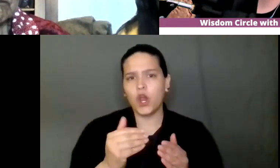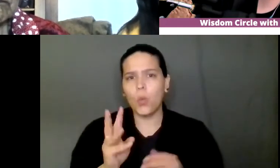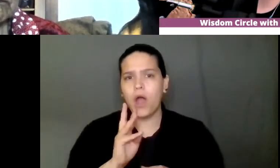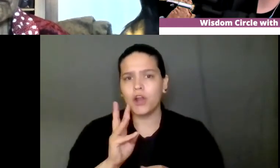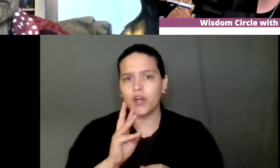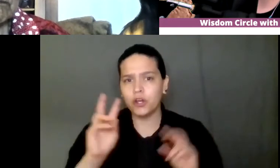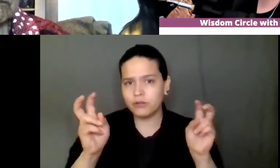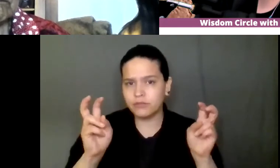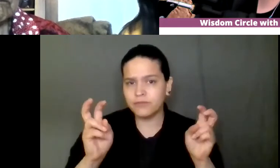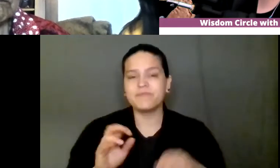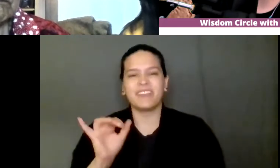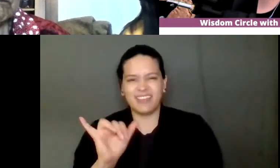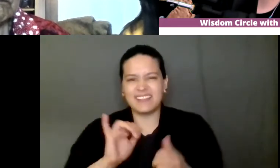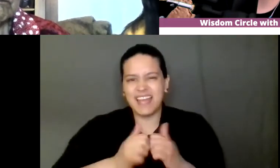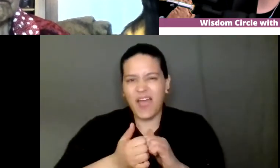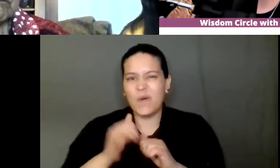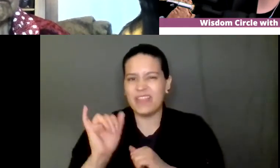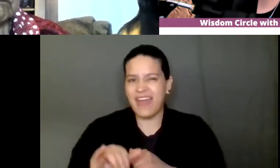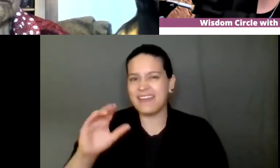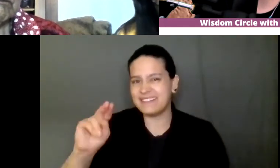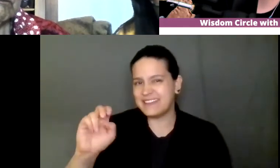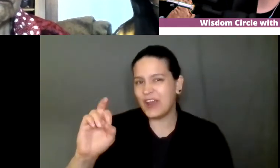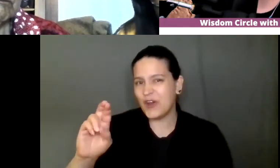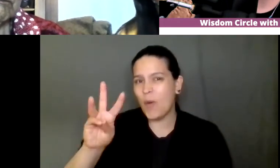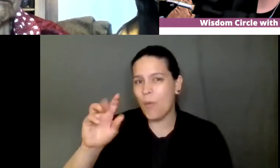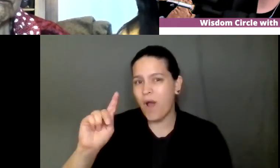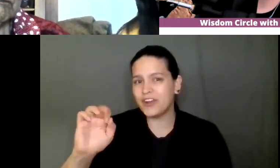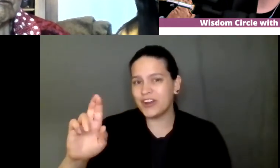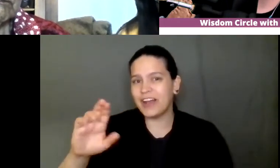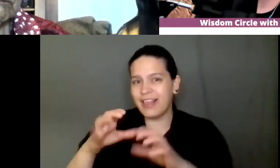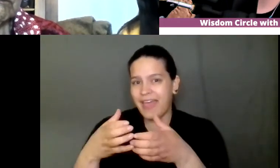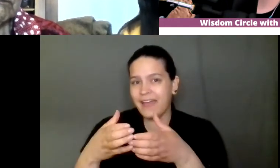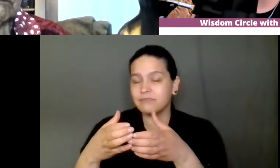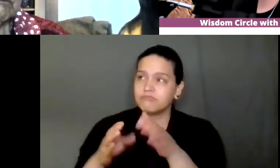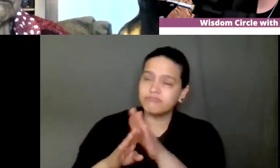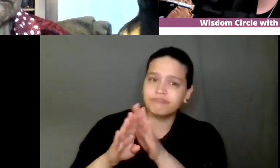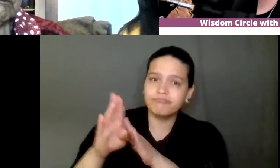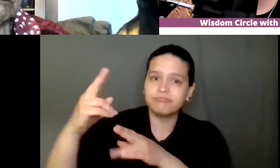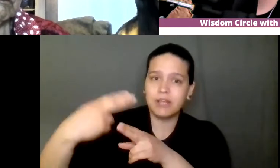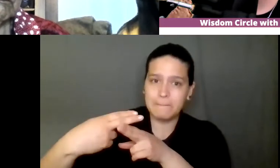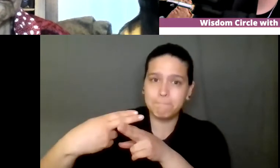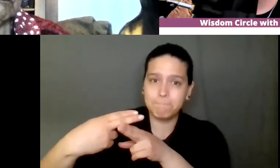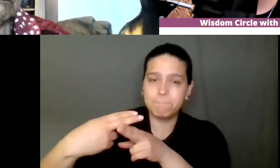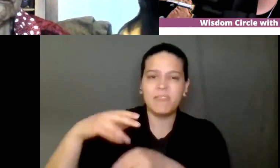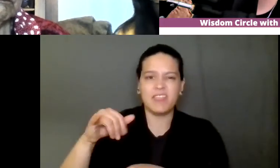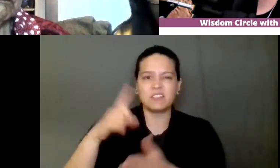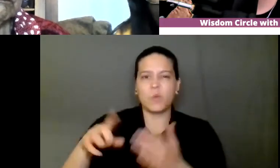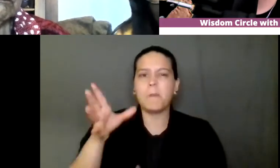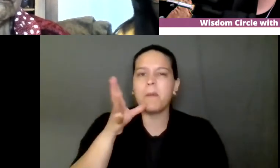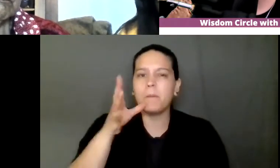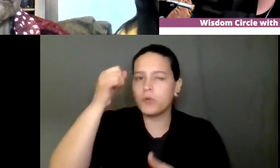that's how that near water clan came about, is what mom remembers.